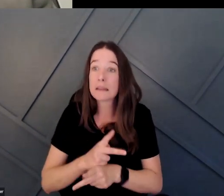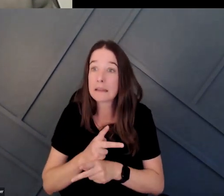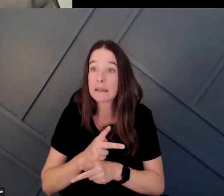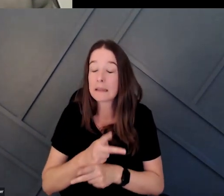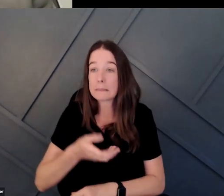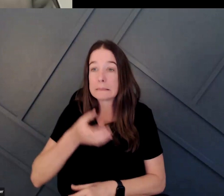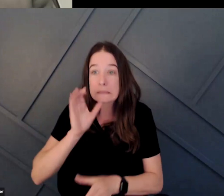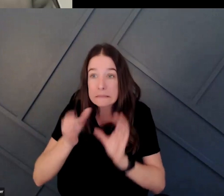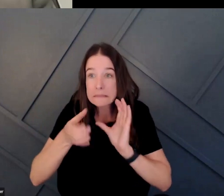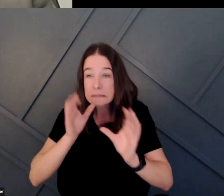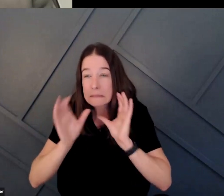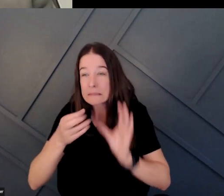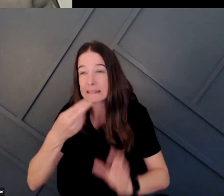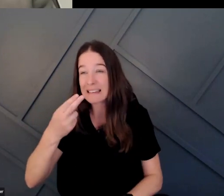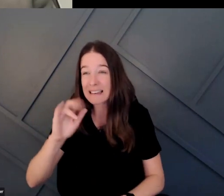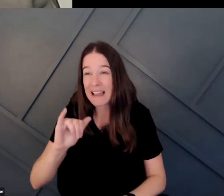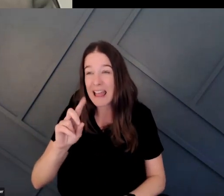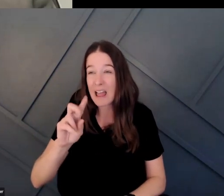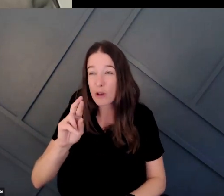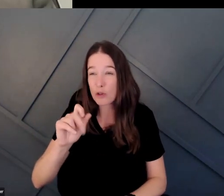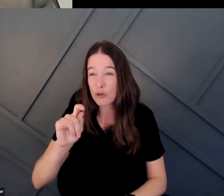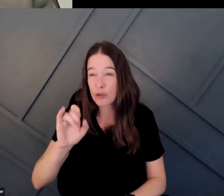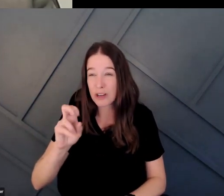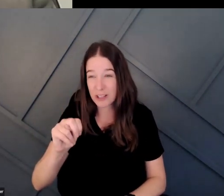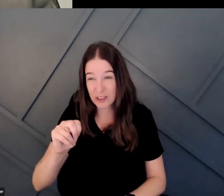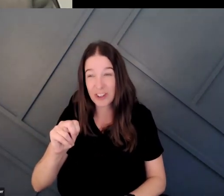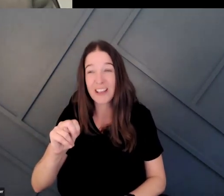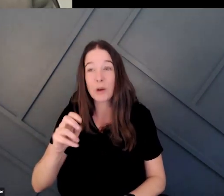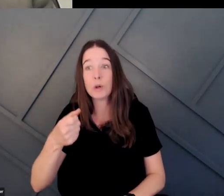use conditions, this can be very dangerous. When you're